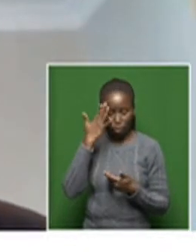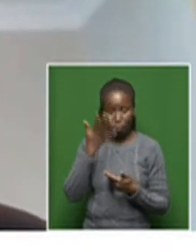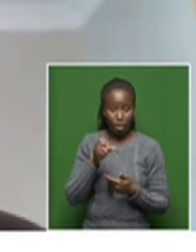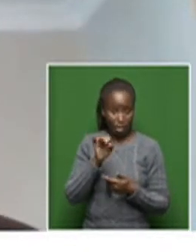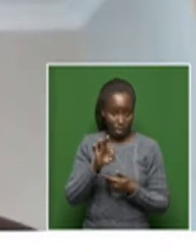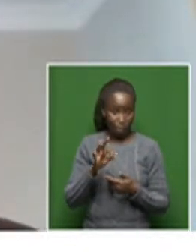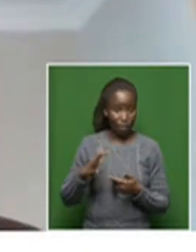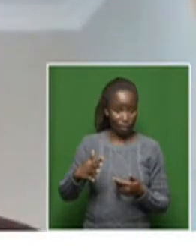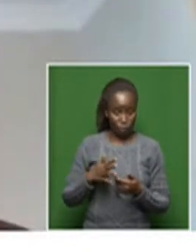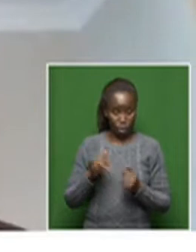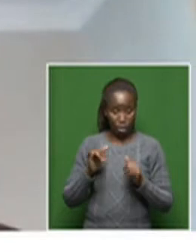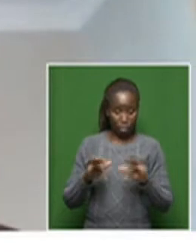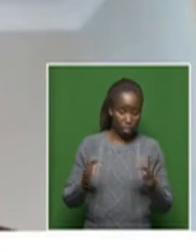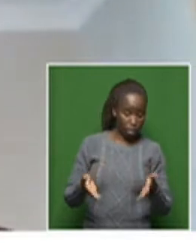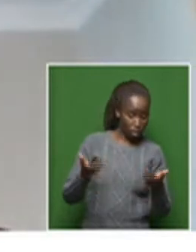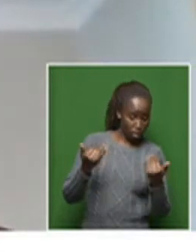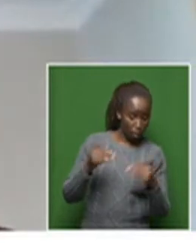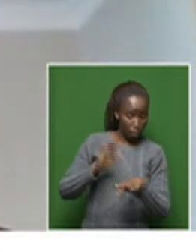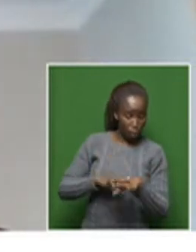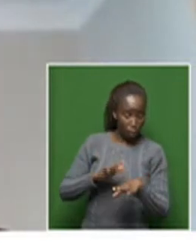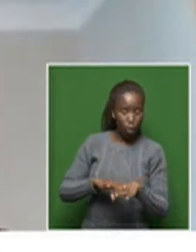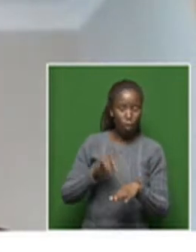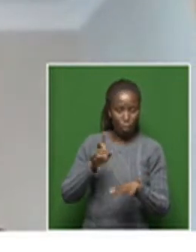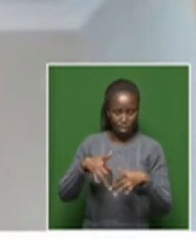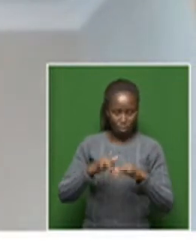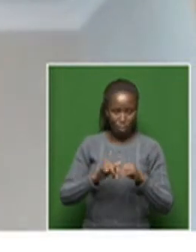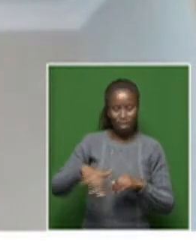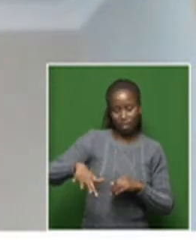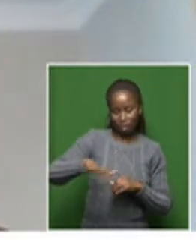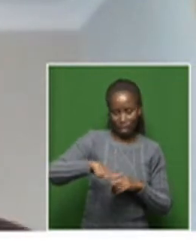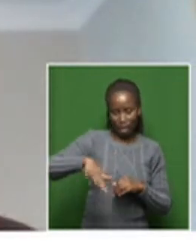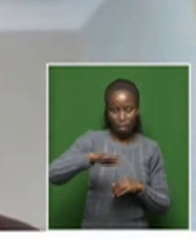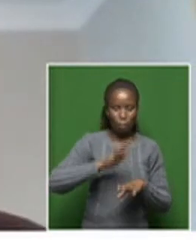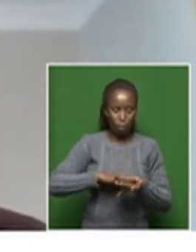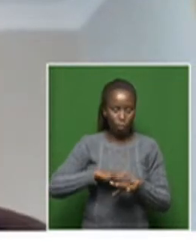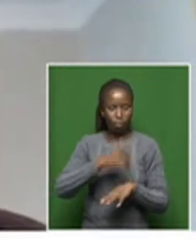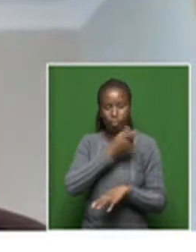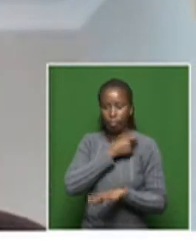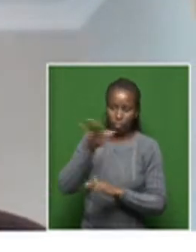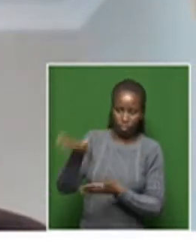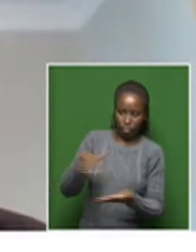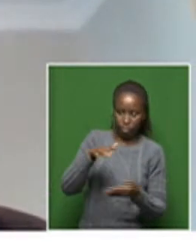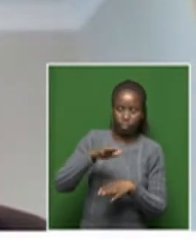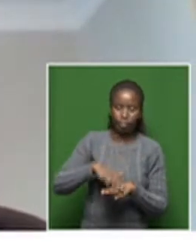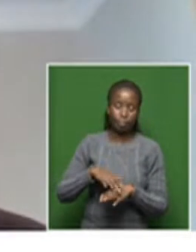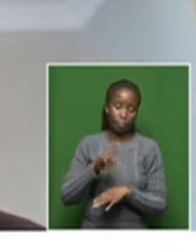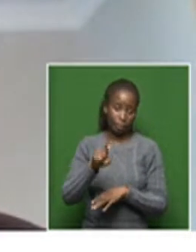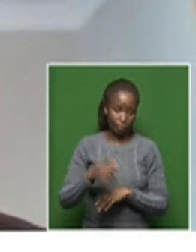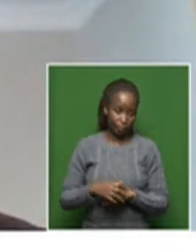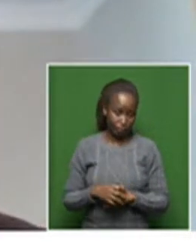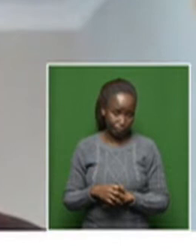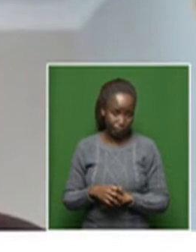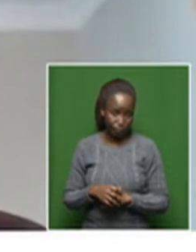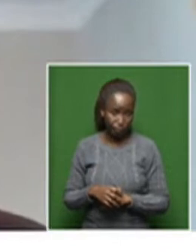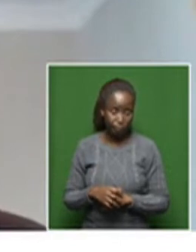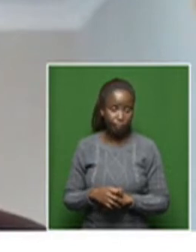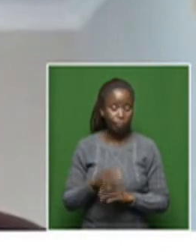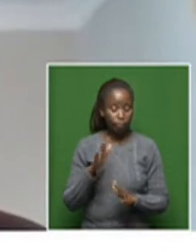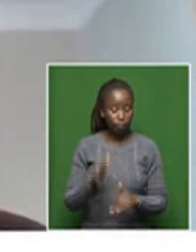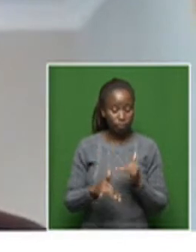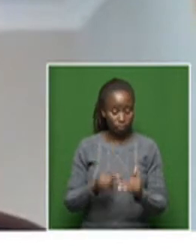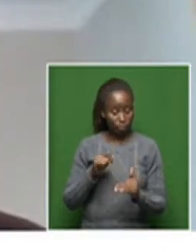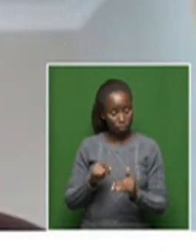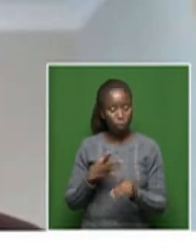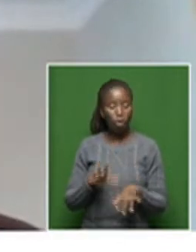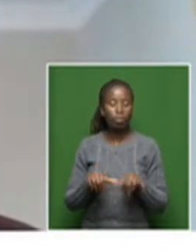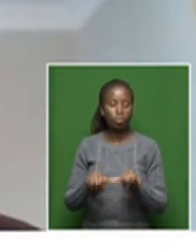closer to the people, we need more sites and we need more vaccine. The situation at the moment is that process will continue to